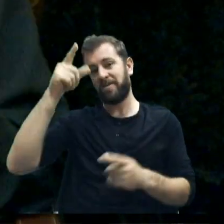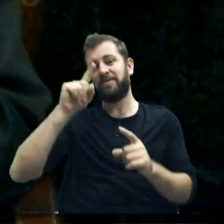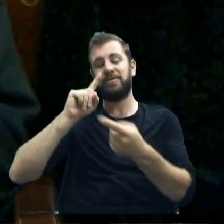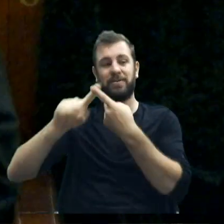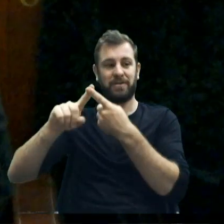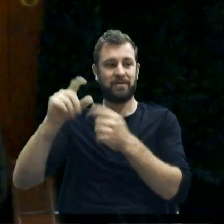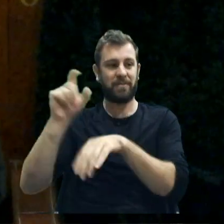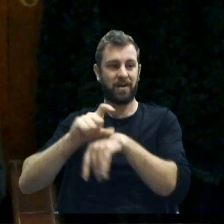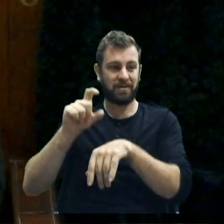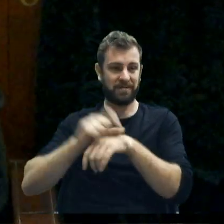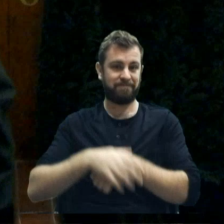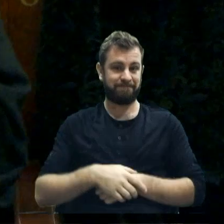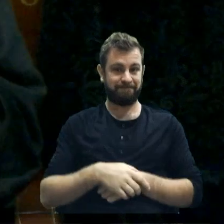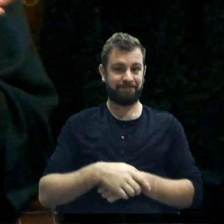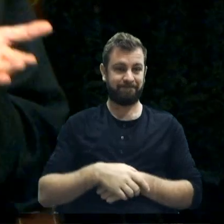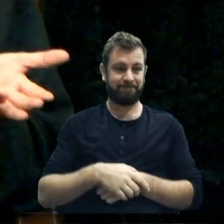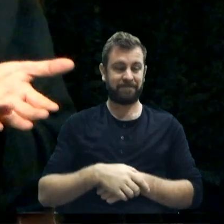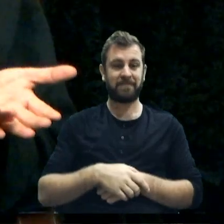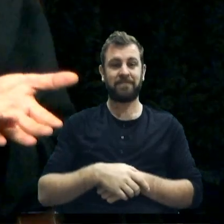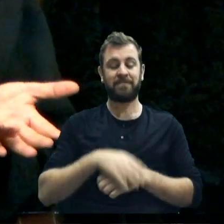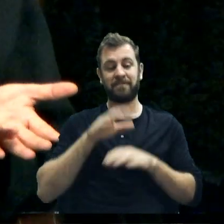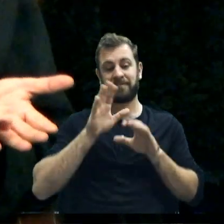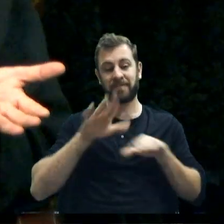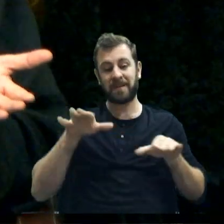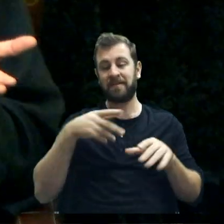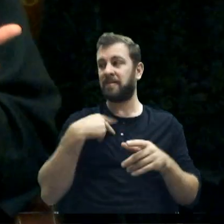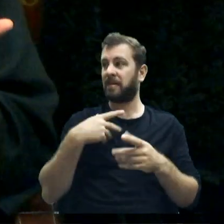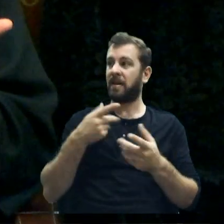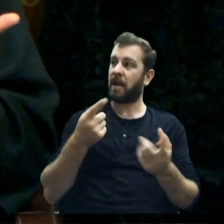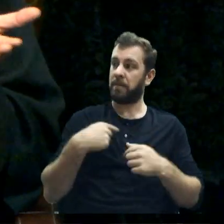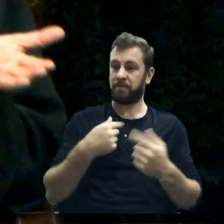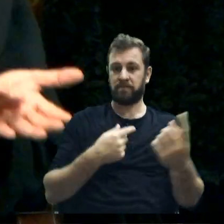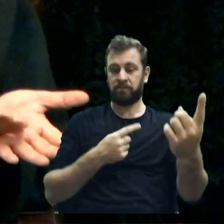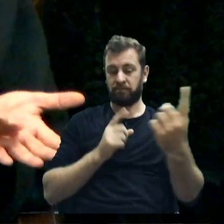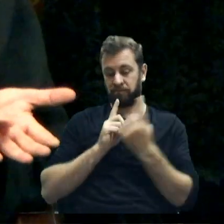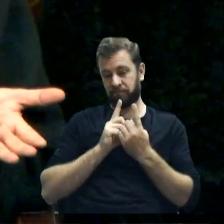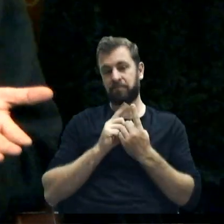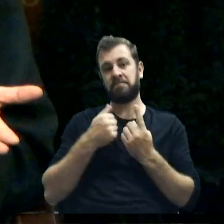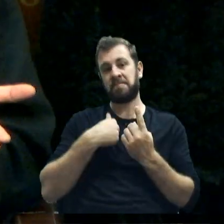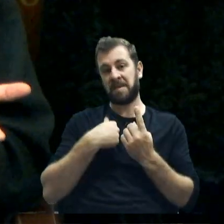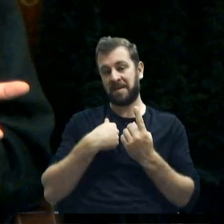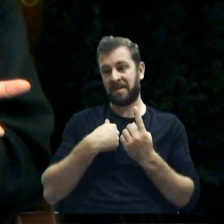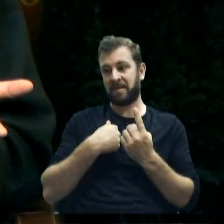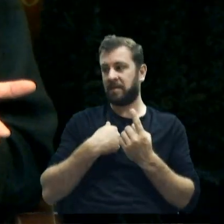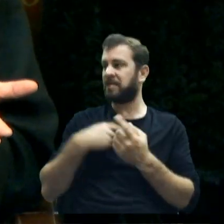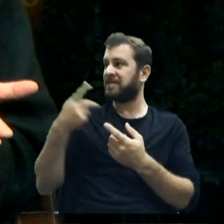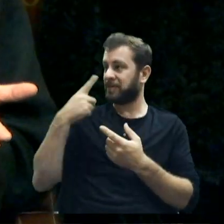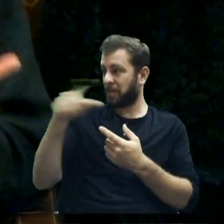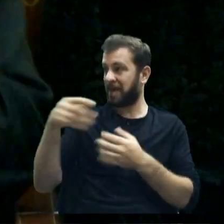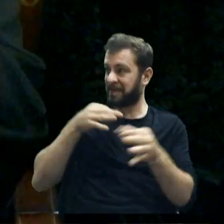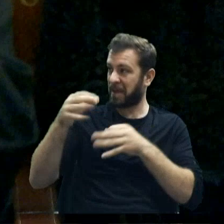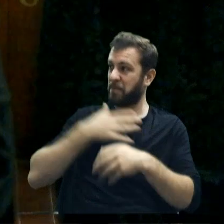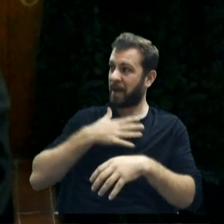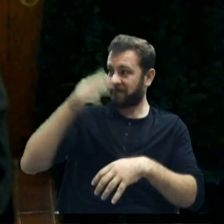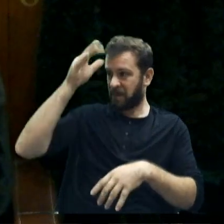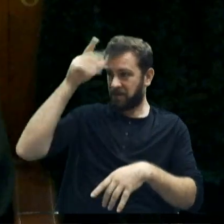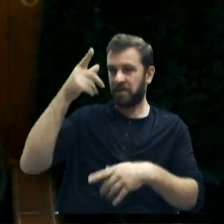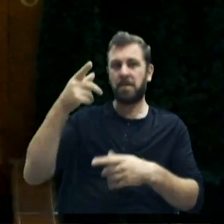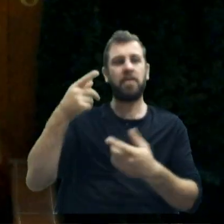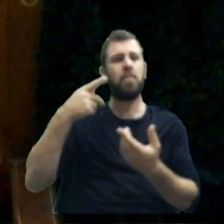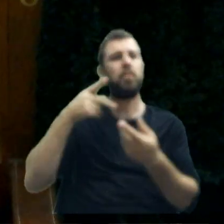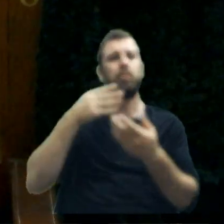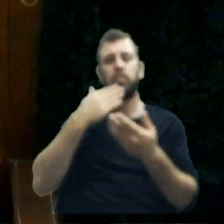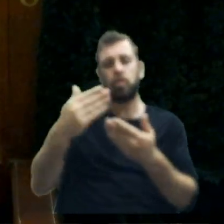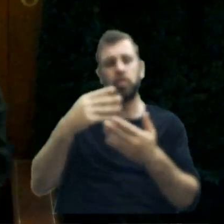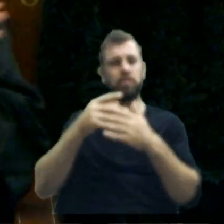Where kids are coming to me and saying, can you please explain to my father the benefit of salat? When the adhan is going on, I